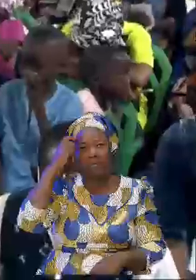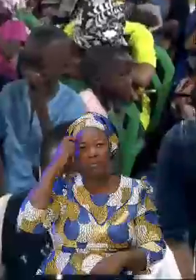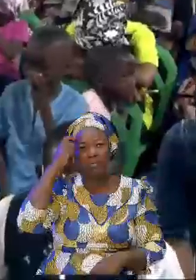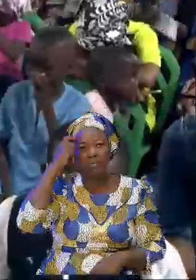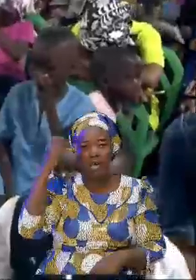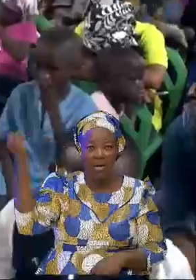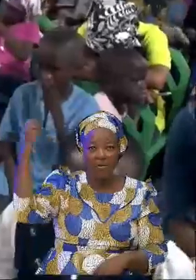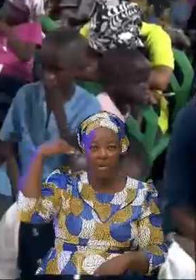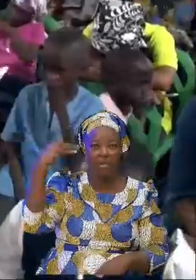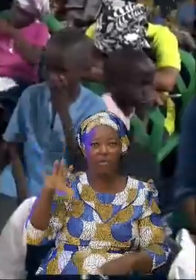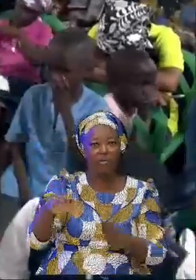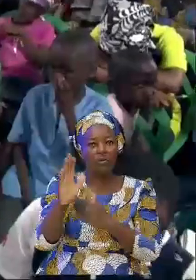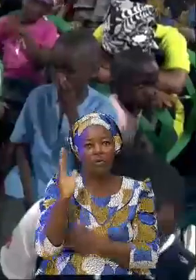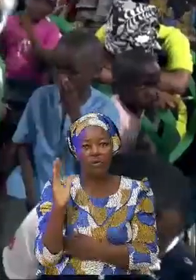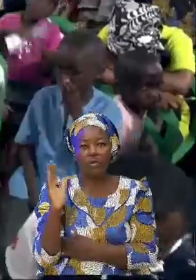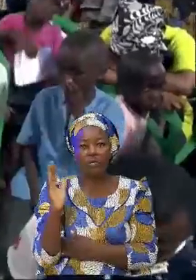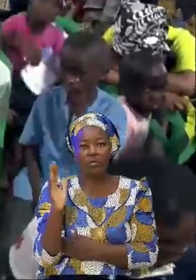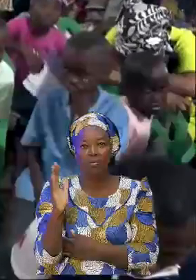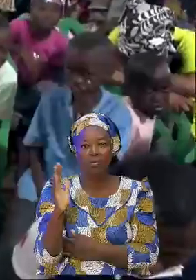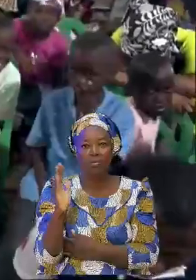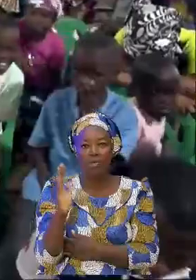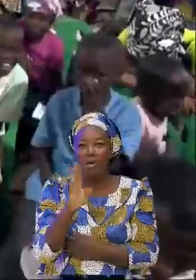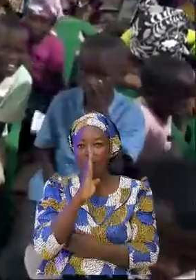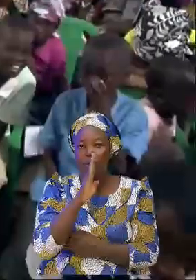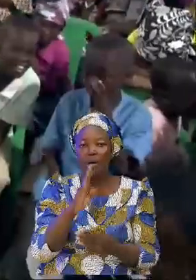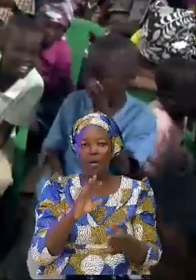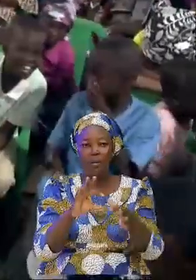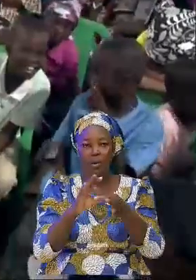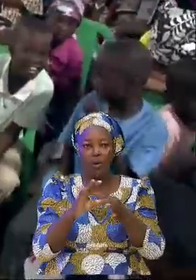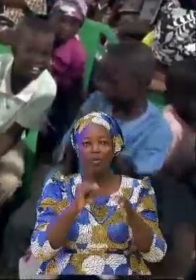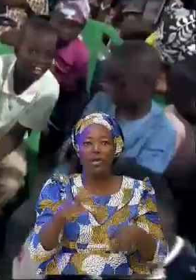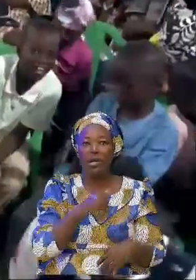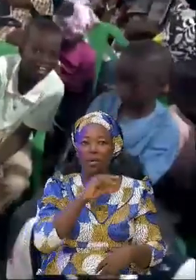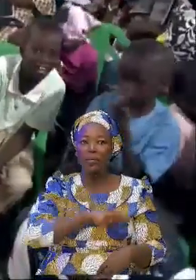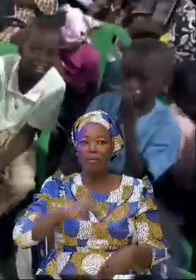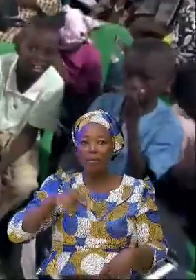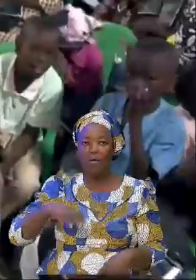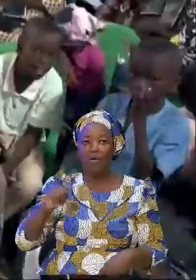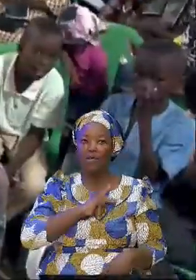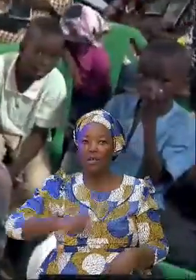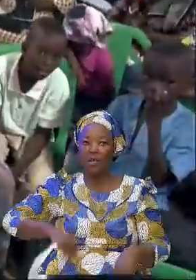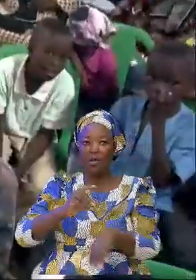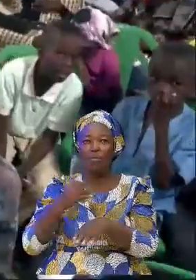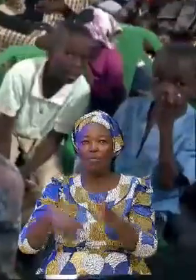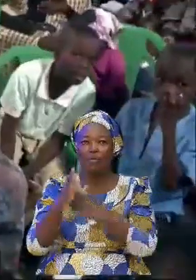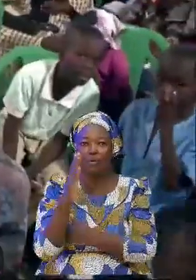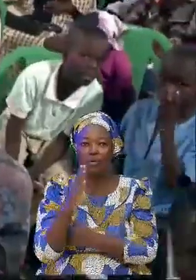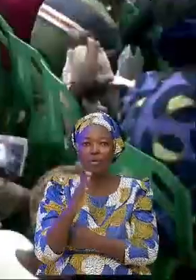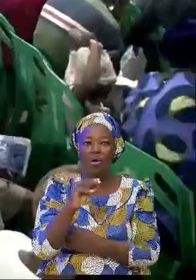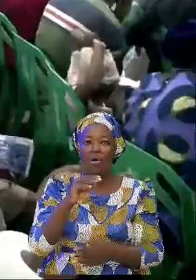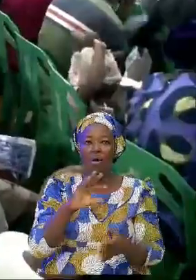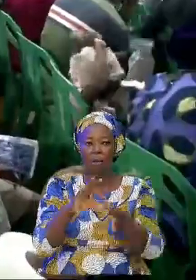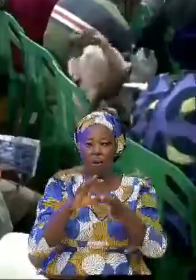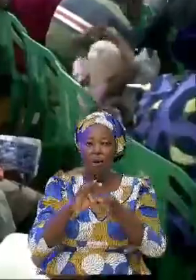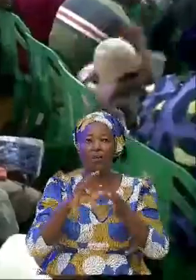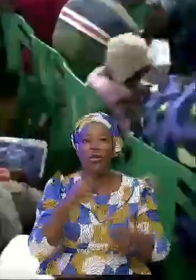Salvation. Peace of mind. Grace of God. Becoming a member of